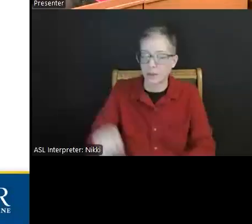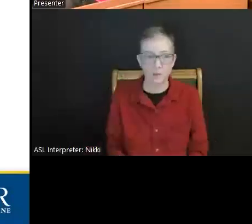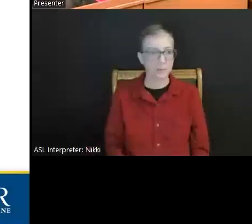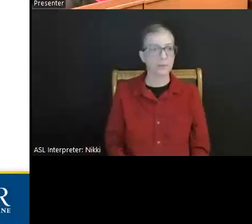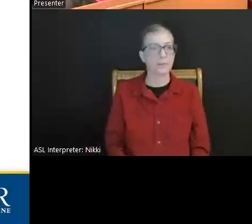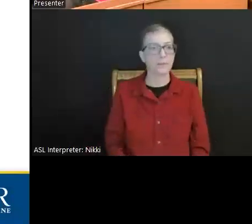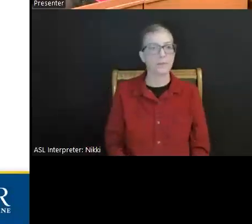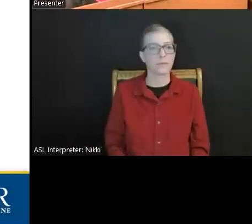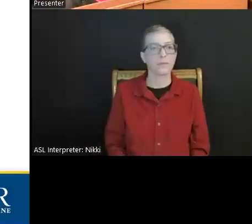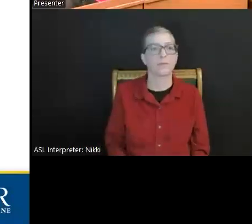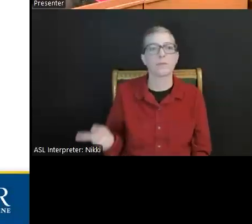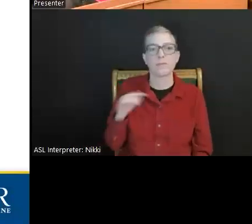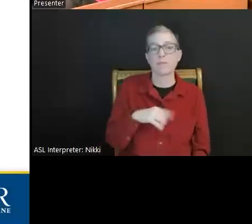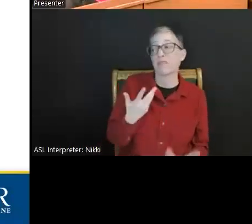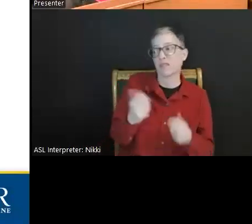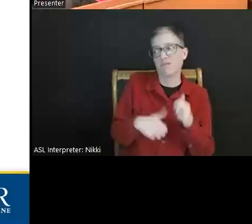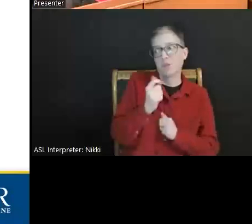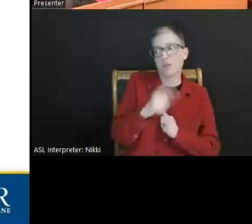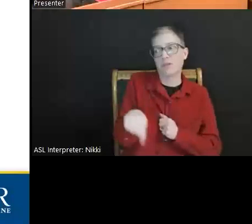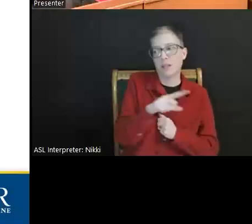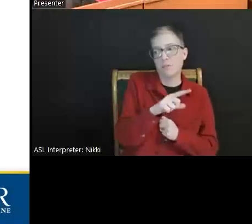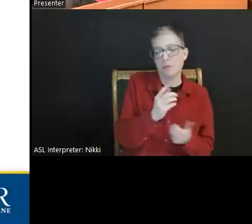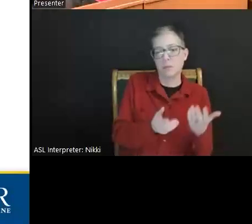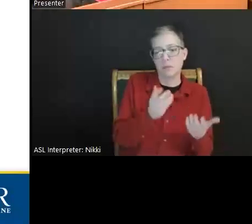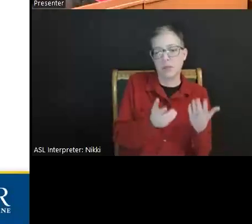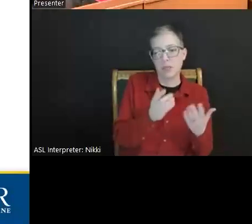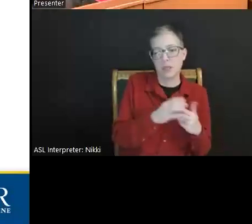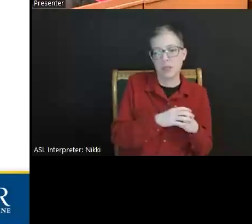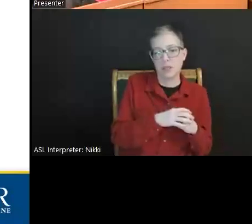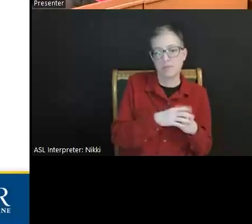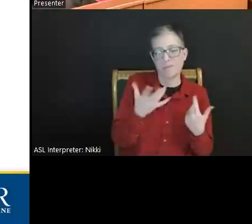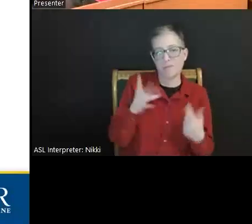Yeah, I would say the majority, probably at least 75%.